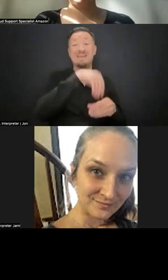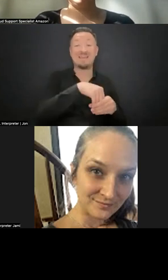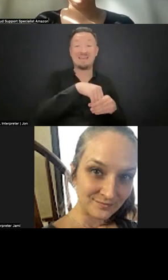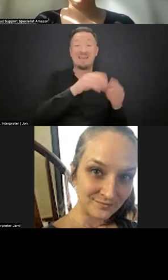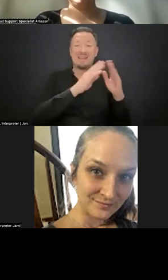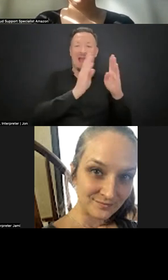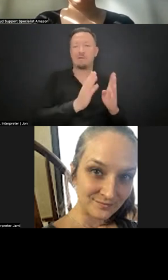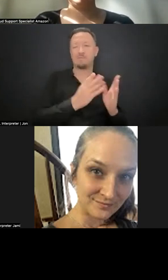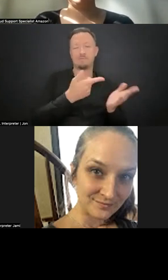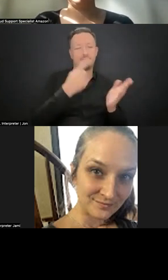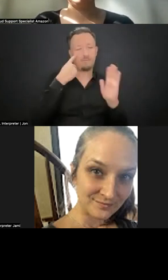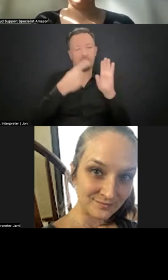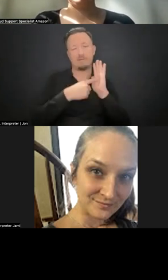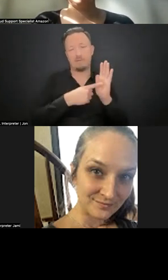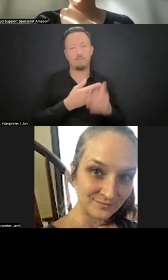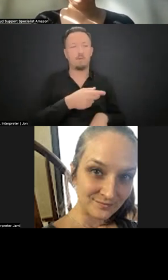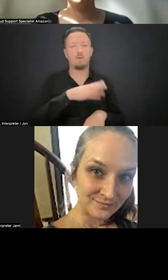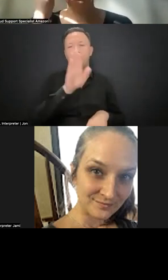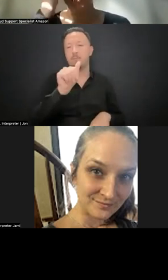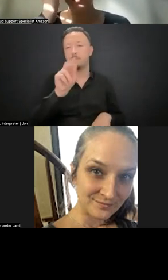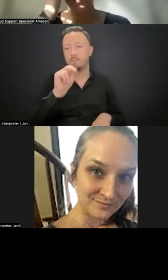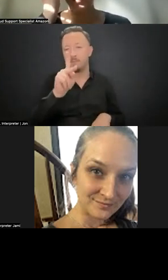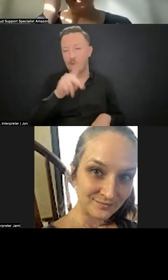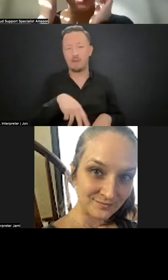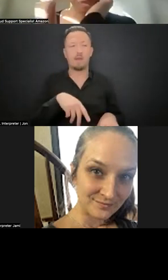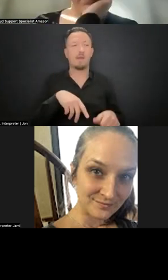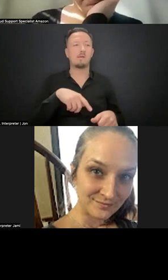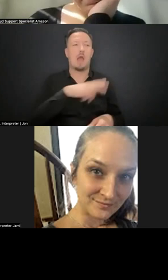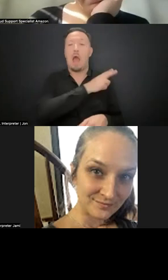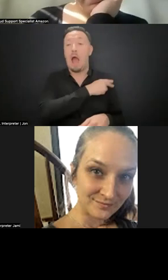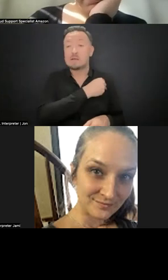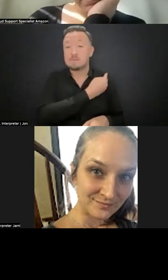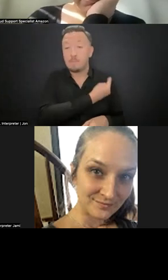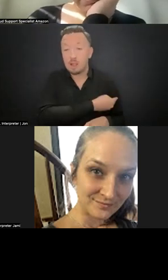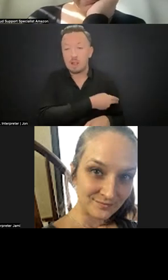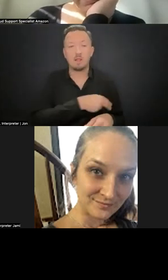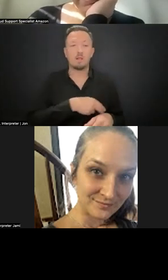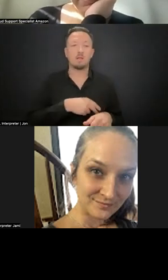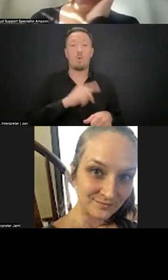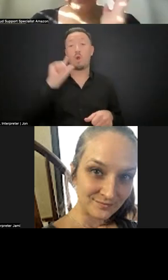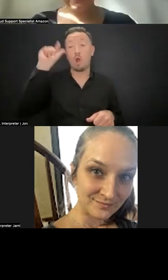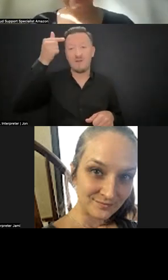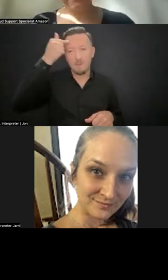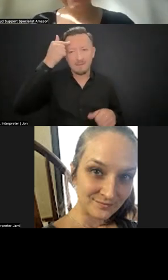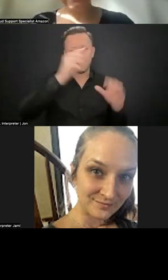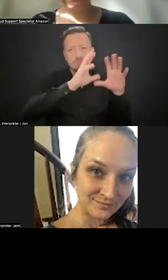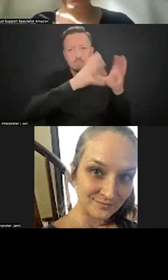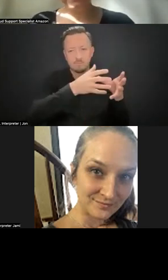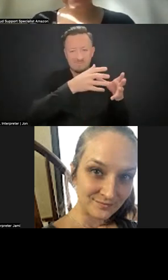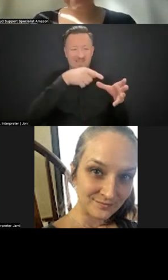bank, a hospital, government entity, and you have in-house data